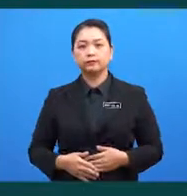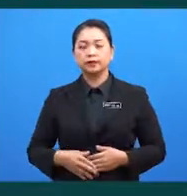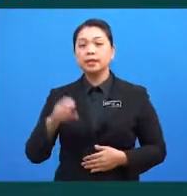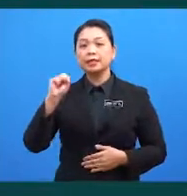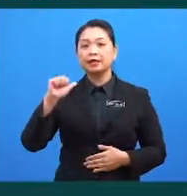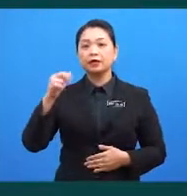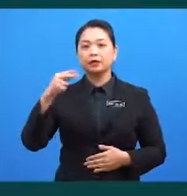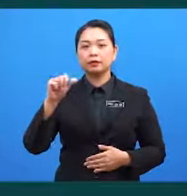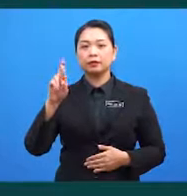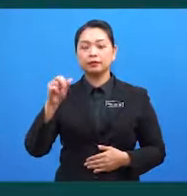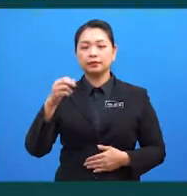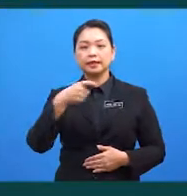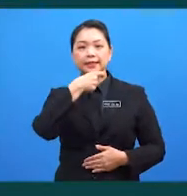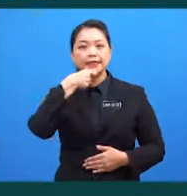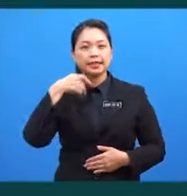Sahara Desert.